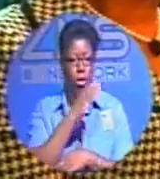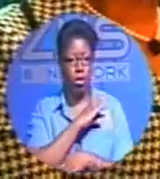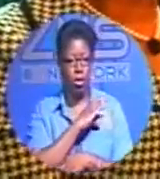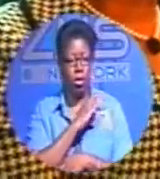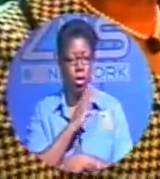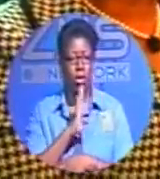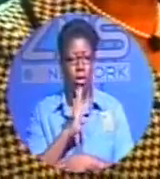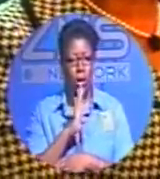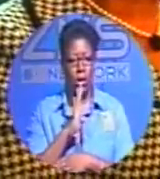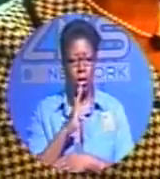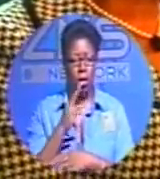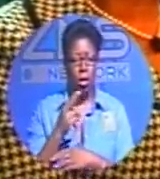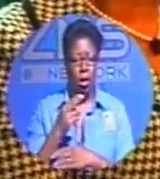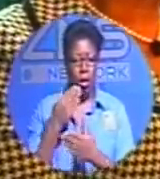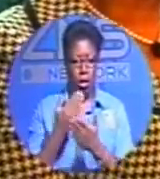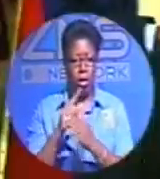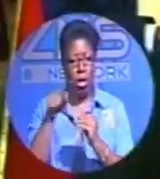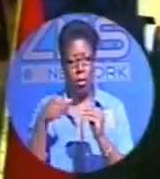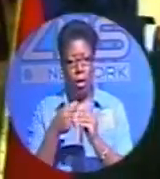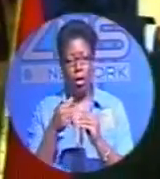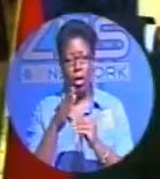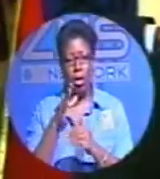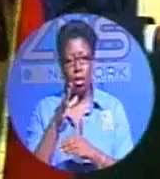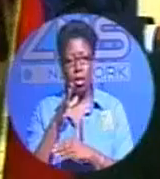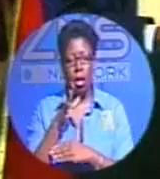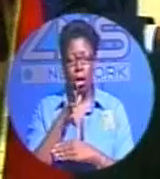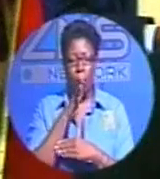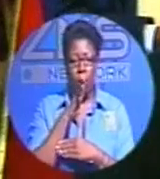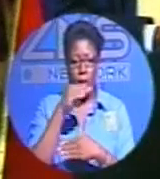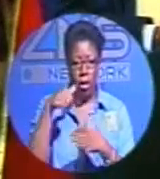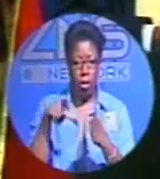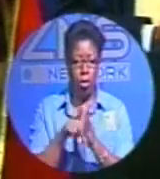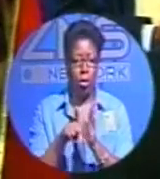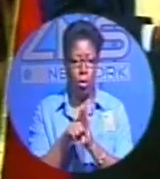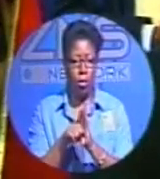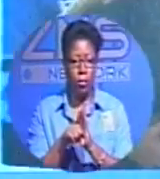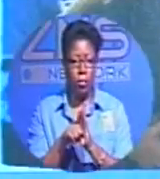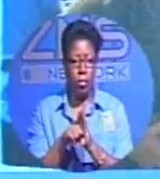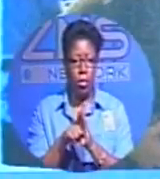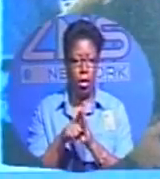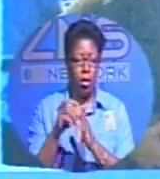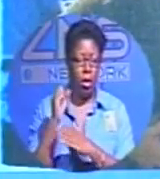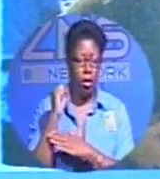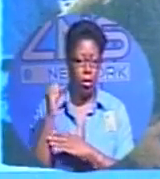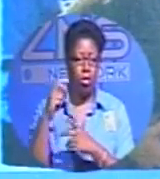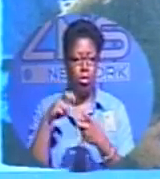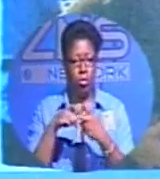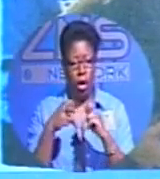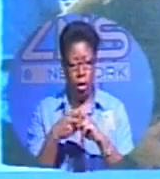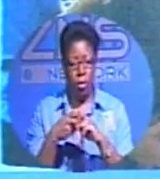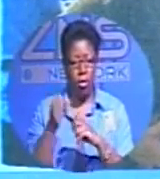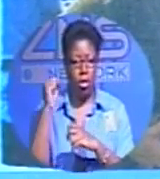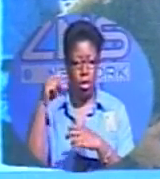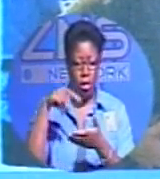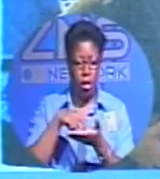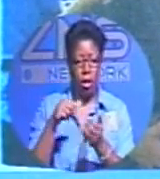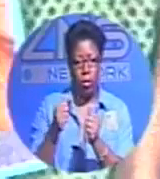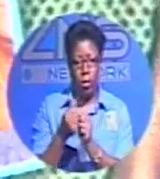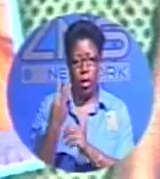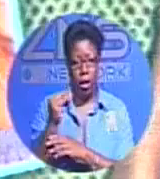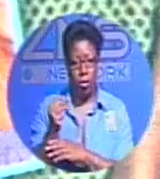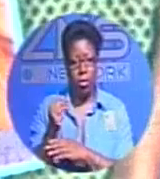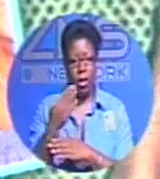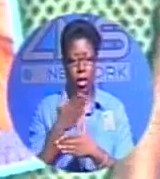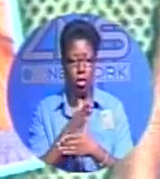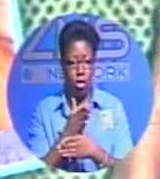spoke highly of his mother-in-law, saying through trials and triumphs, she stood by him. Prime Minister Christie said they shared